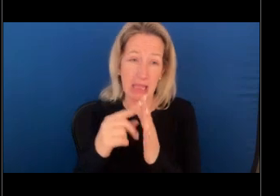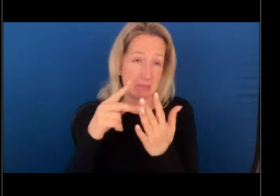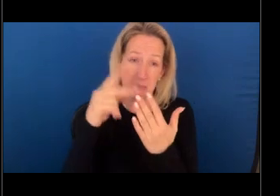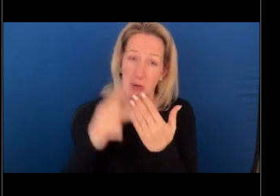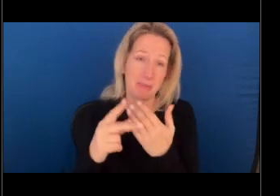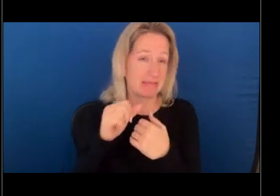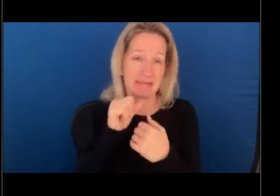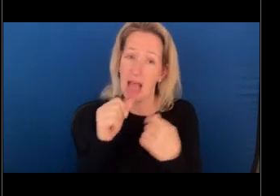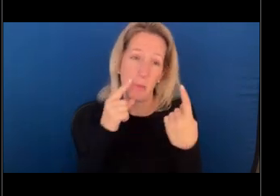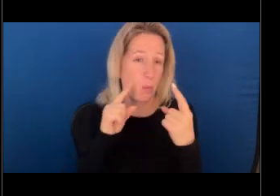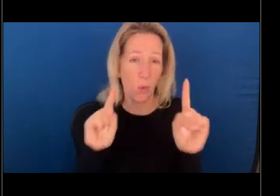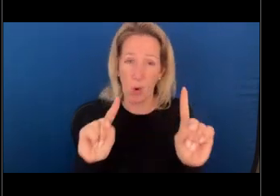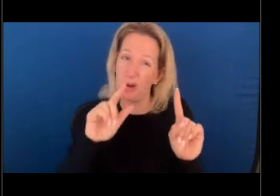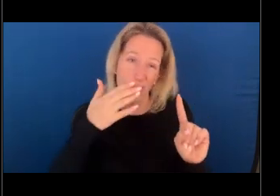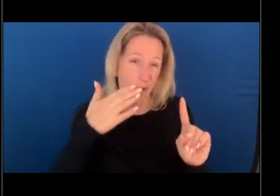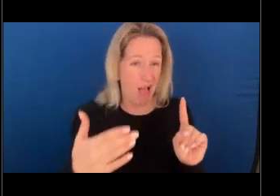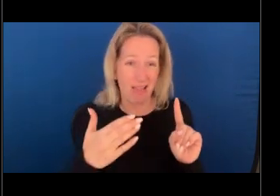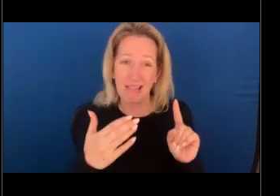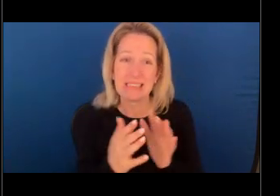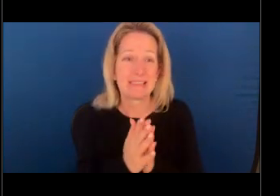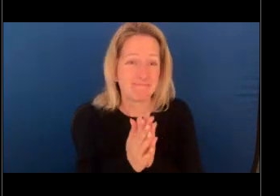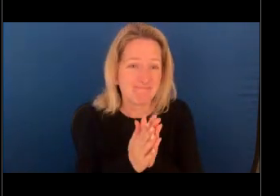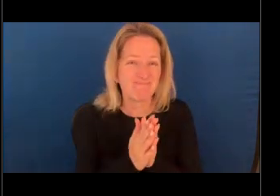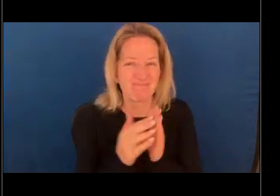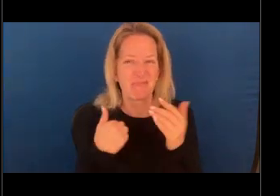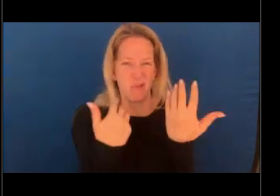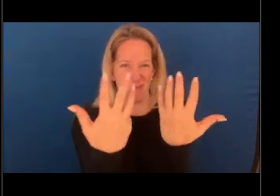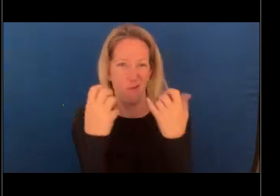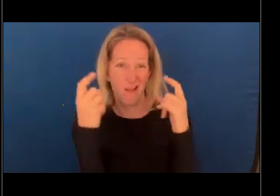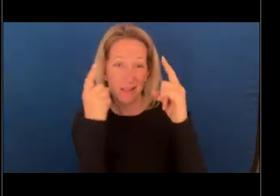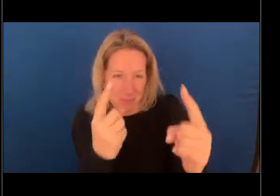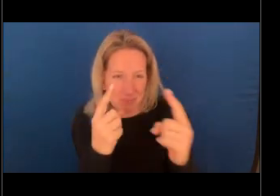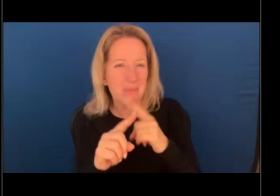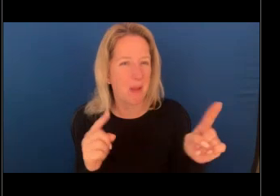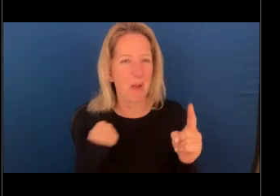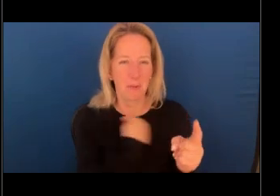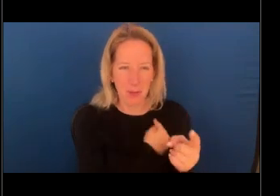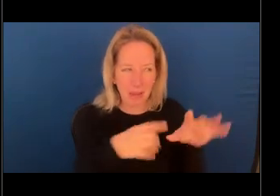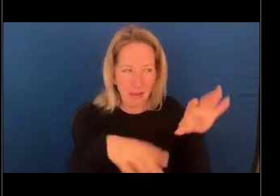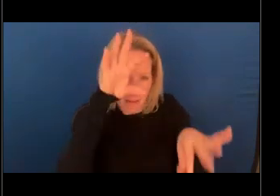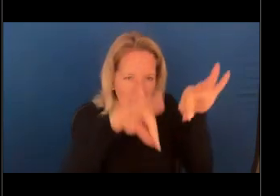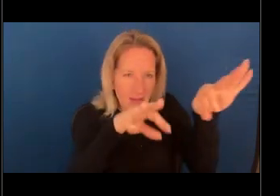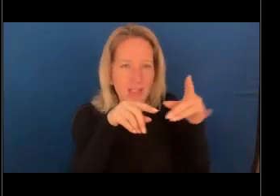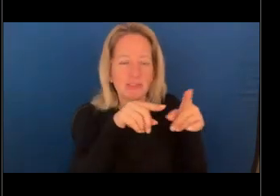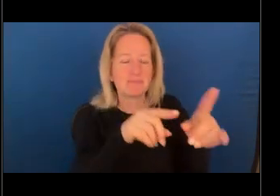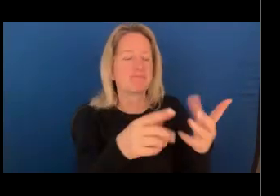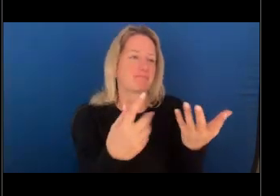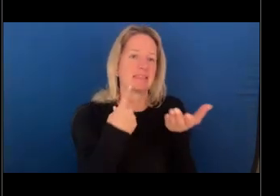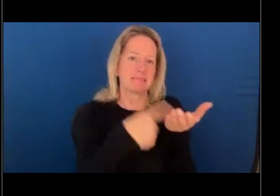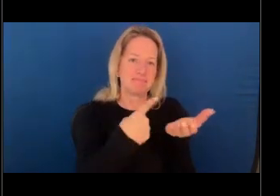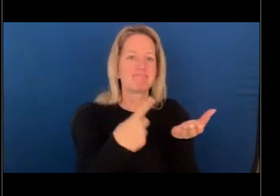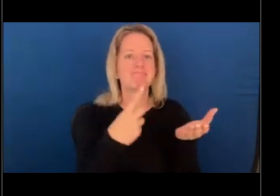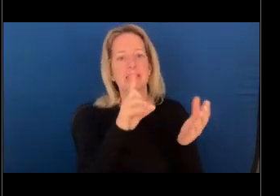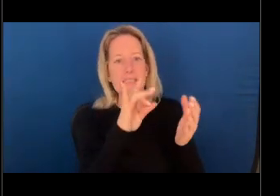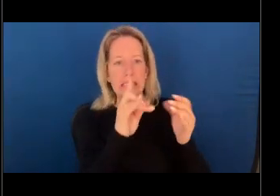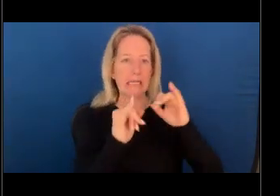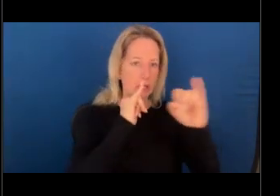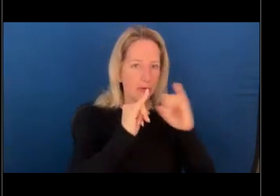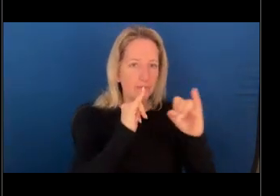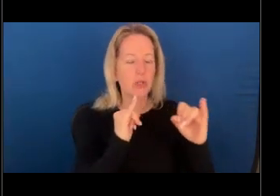well as we wanted it to. What we're discovering through interviews with captains of fishing vessels is that the